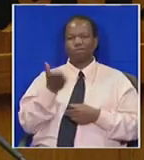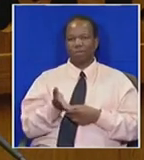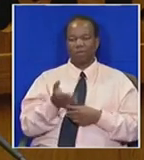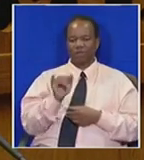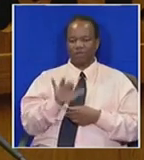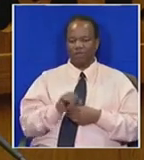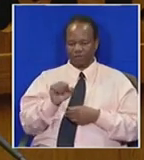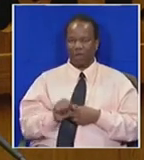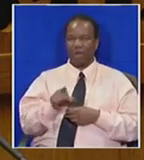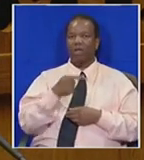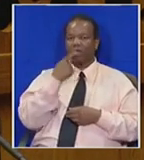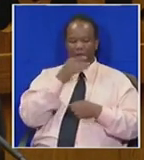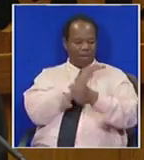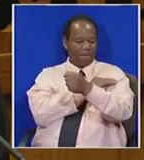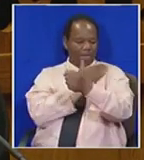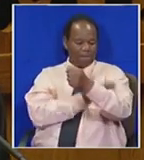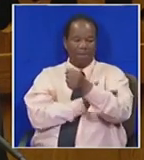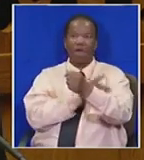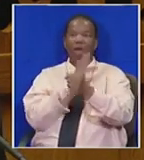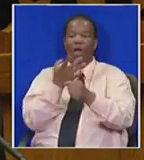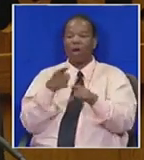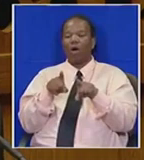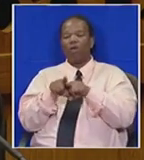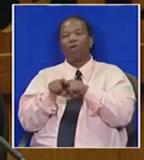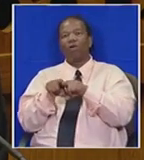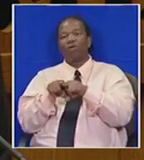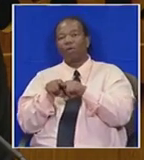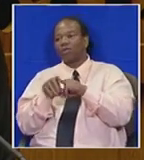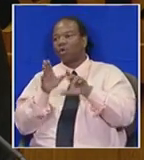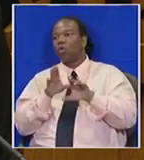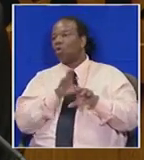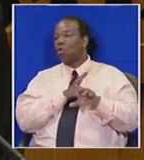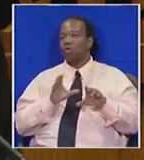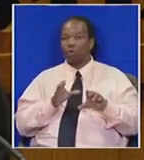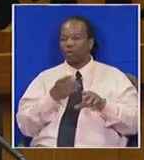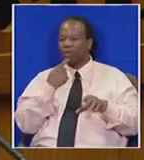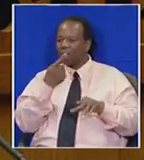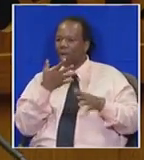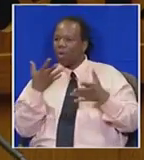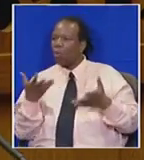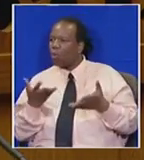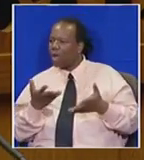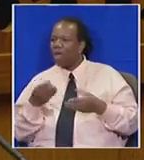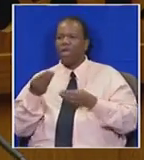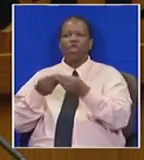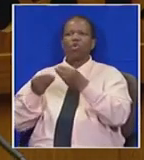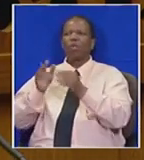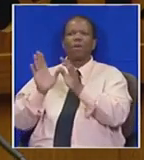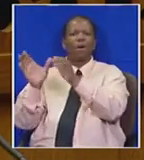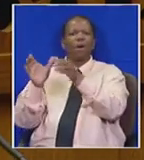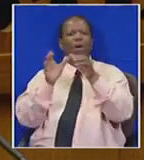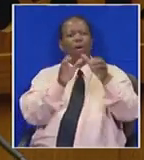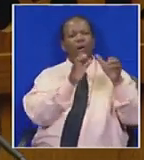bill expands the mandate and the powers of the competition authorities to address high levels of economic concentration in South Africa. So we build